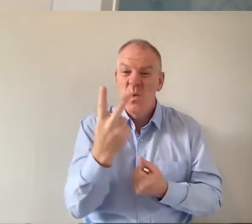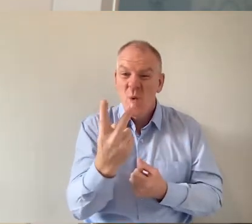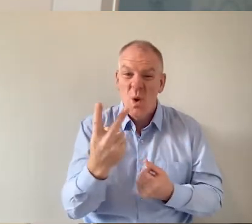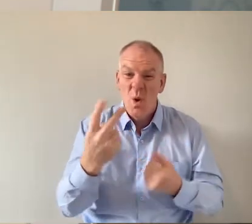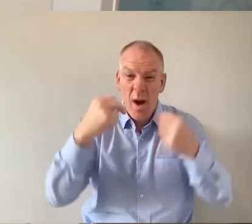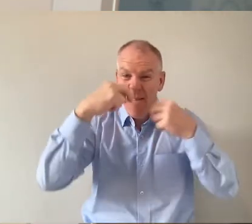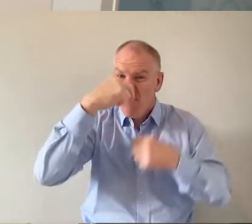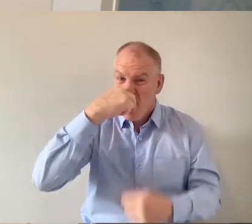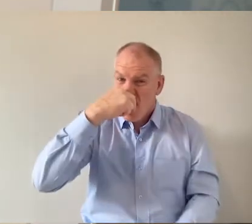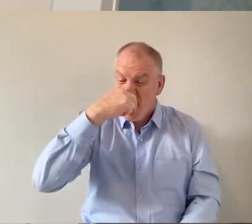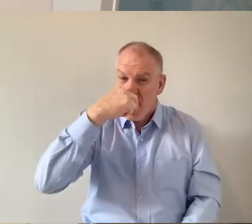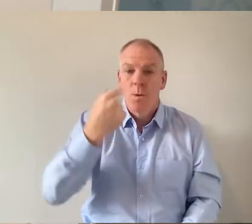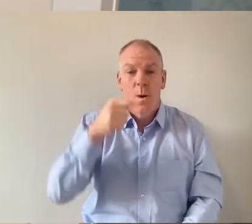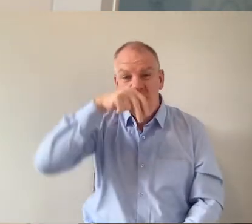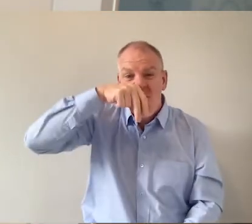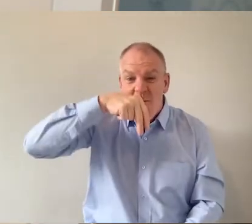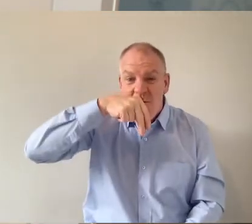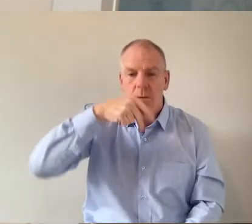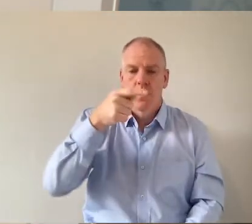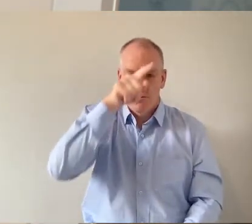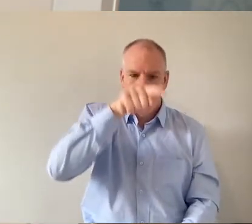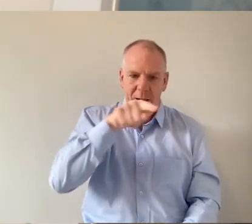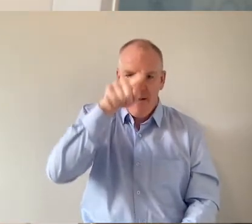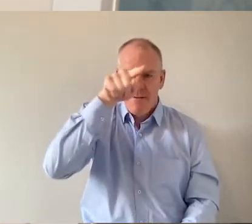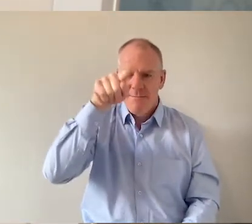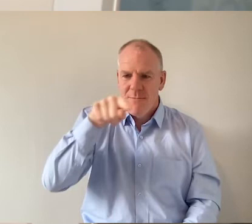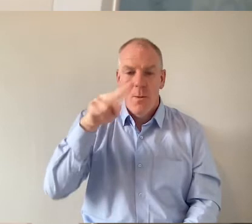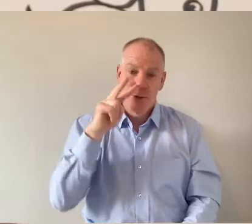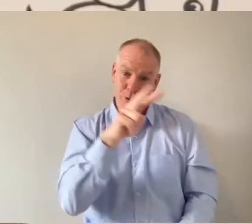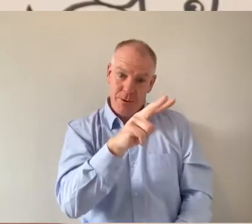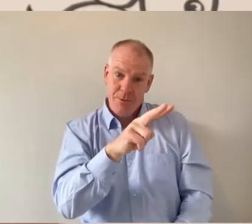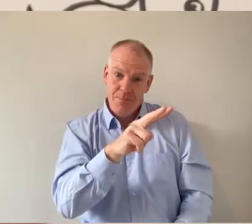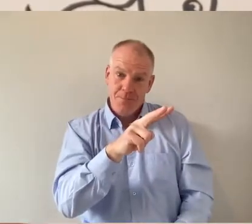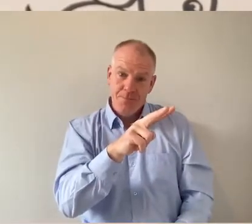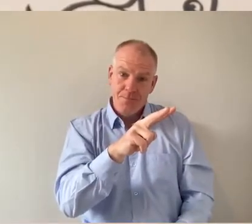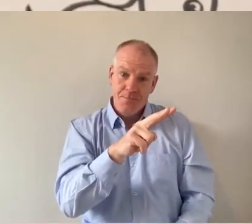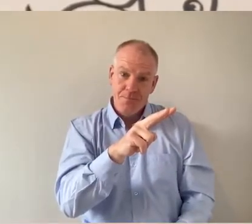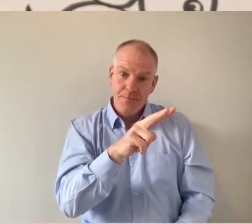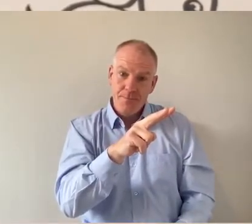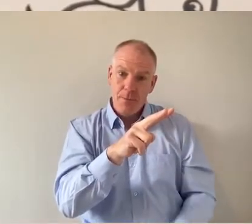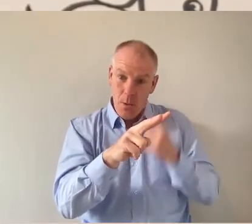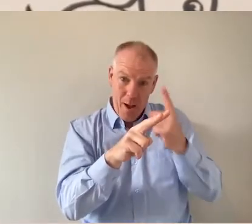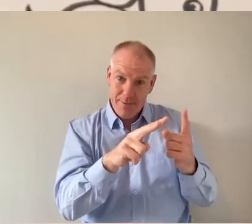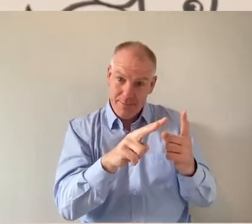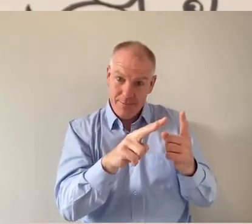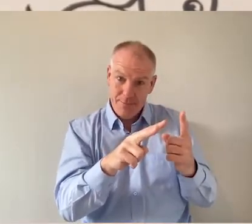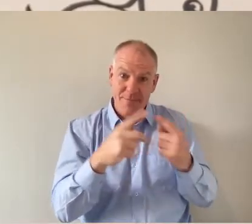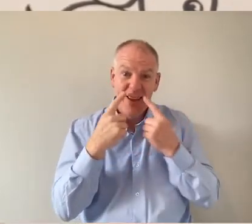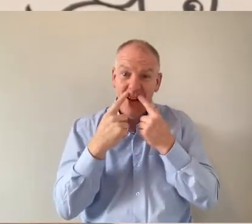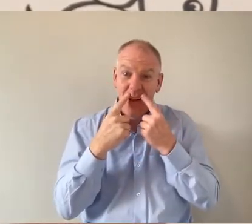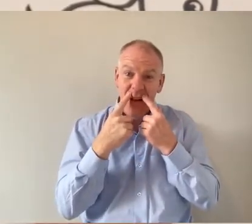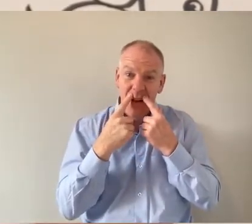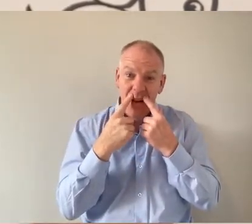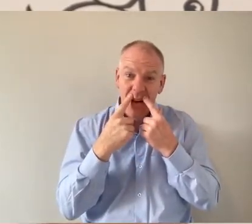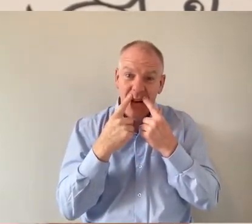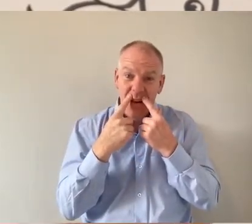teeth at the front. So I'm going to draw 2 squares coming out of his mouth. So a little square here. There's one square. And for his other